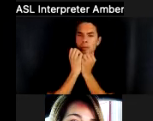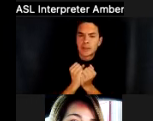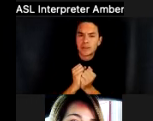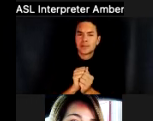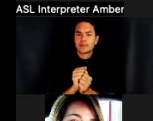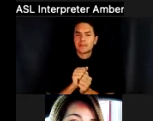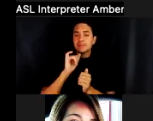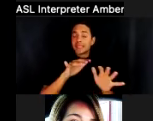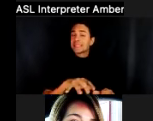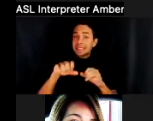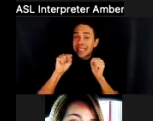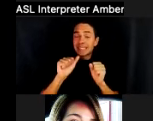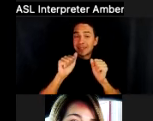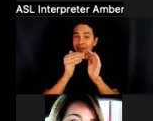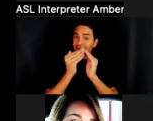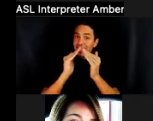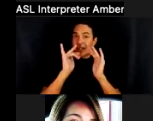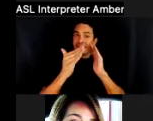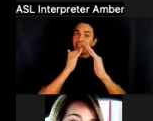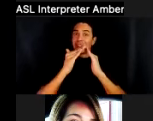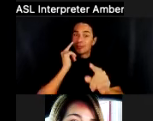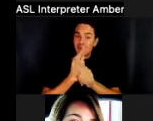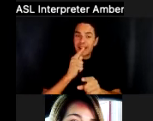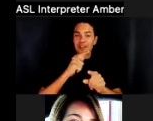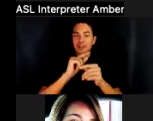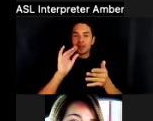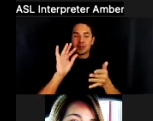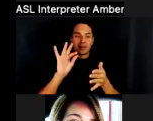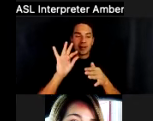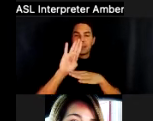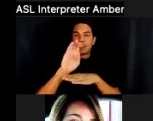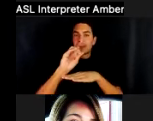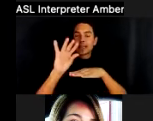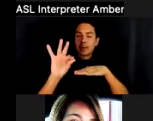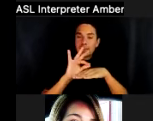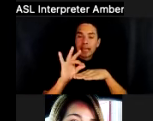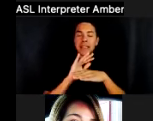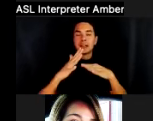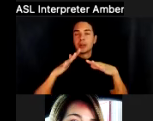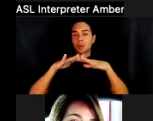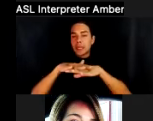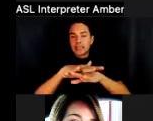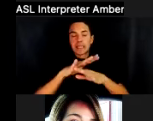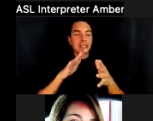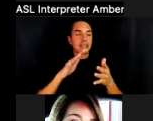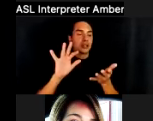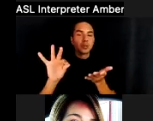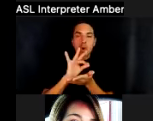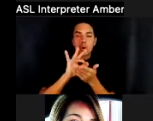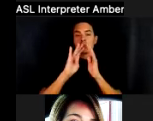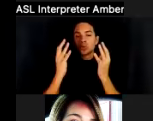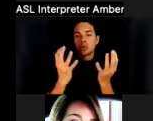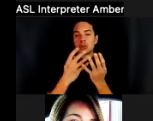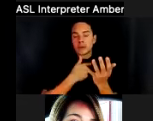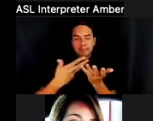beading, quilting, sewing circles, maybe that's a space for folks to talk, right? And maybe